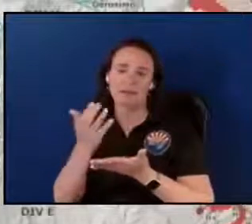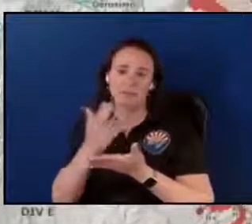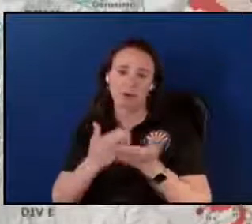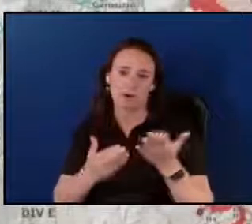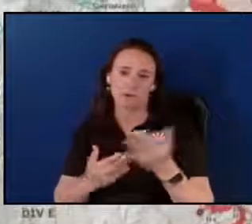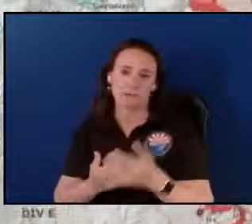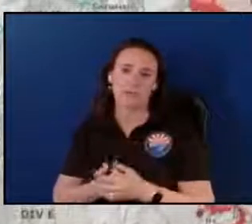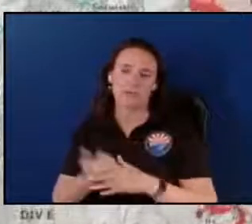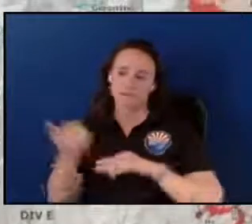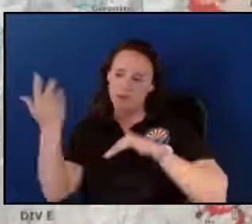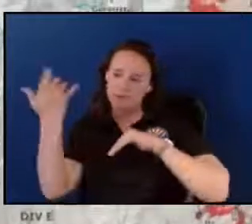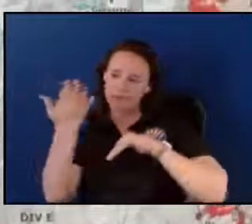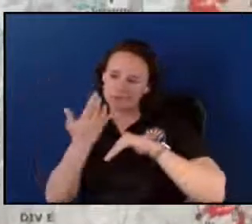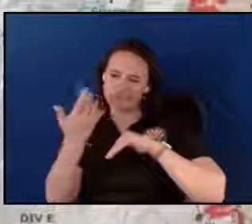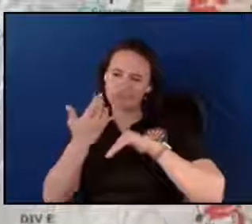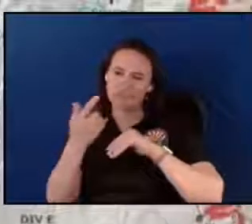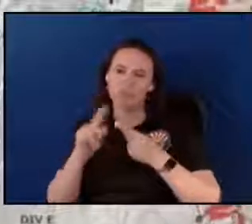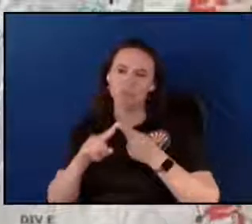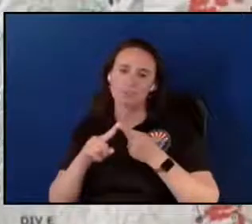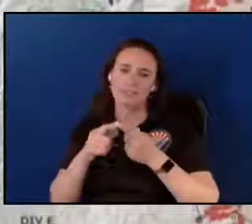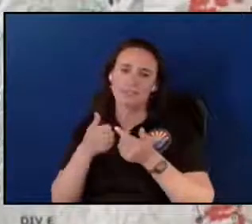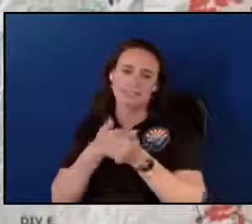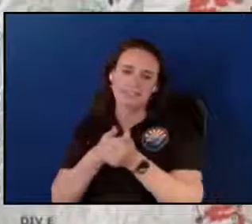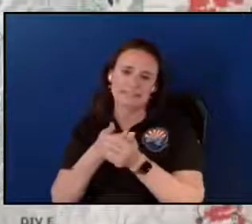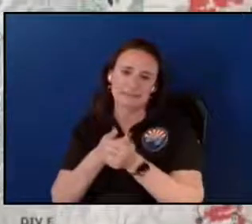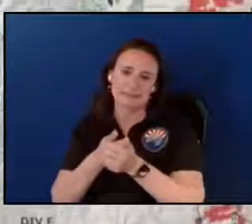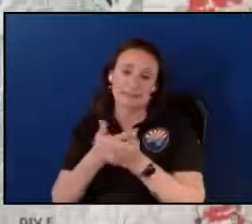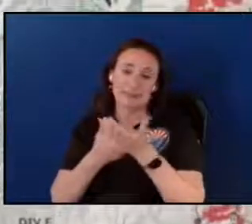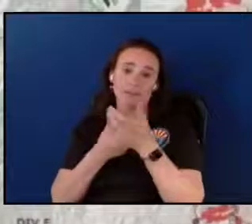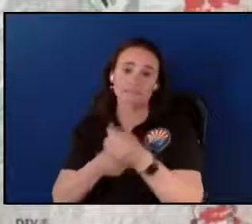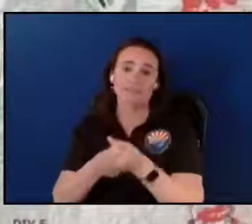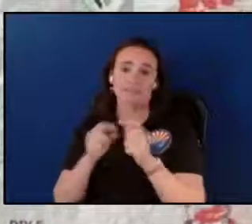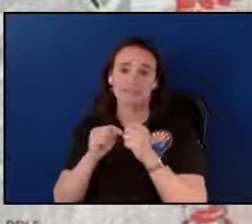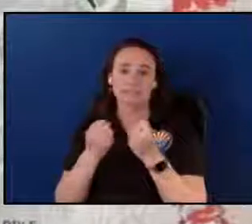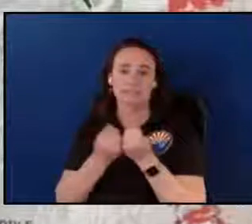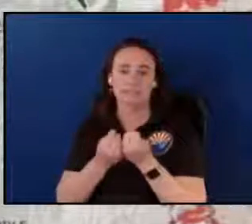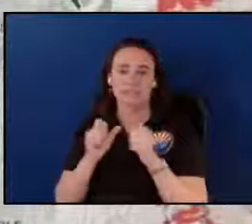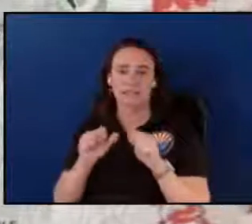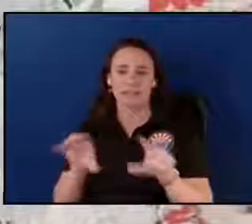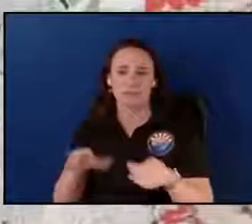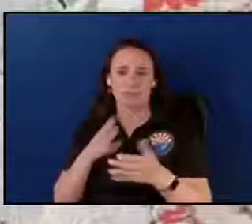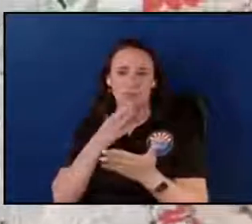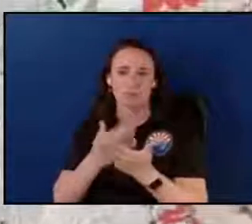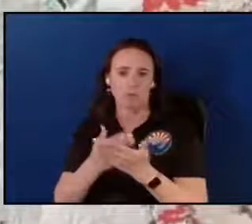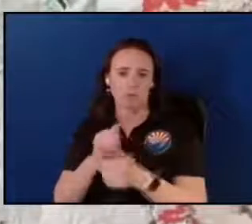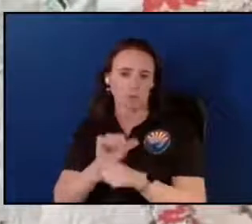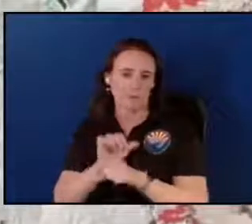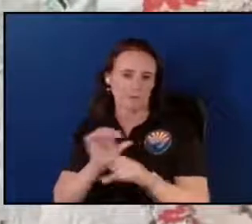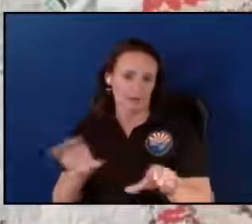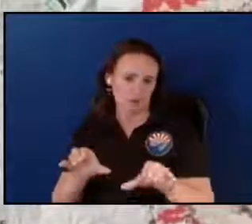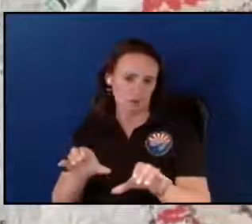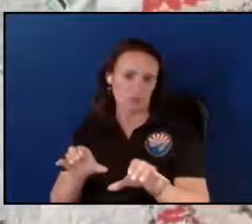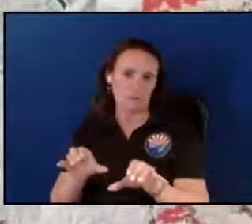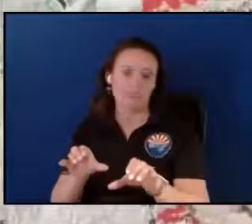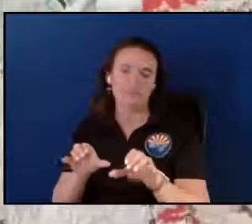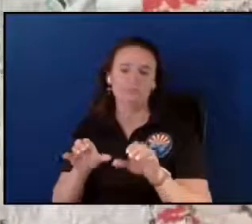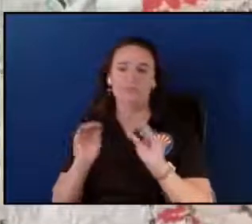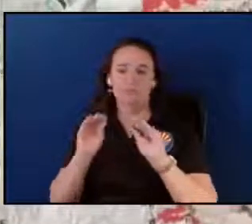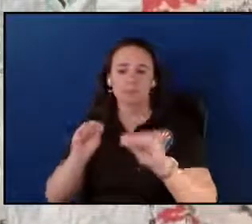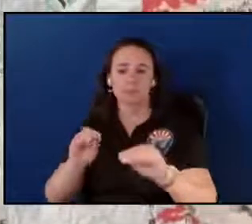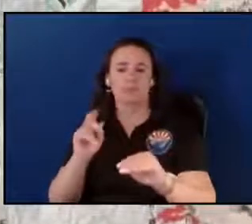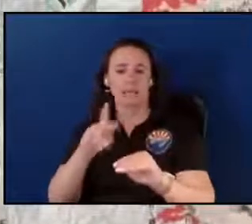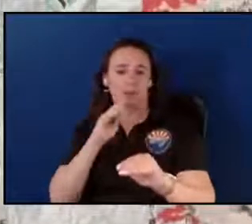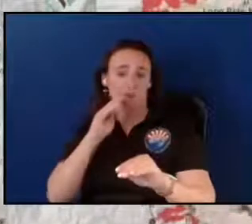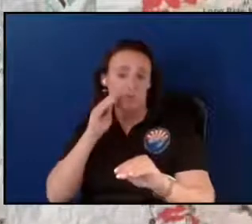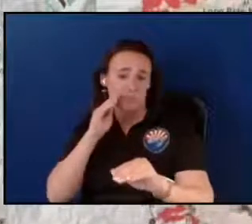And so I feel confident that the team can continue to do the good work that they're doing and hopefully get us in sooner than later. But of